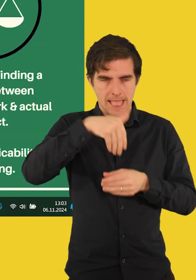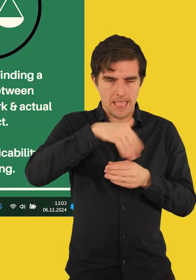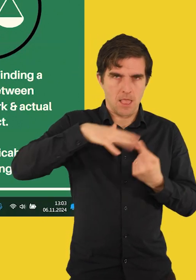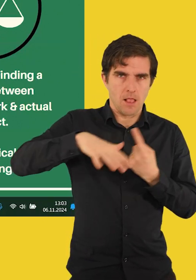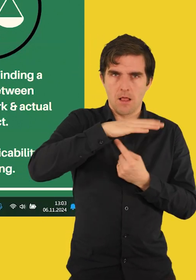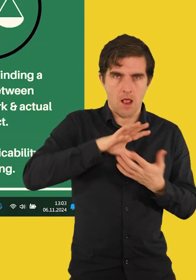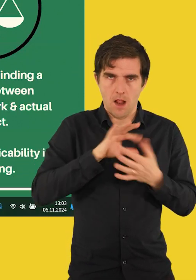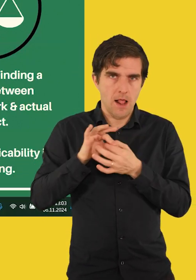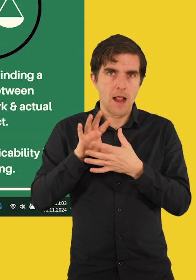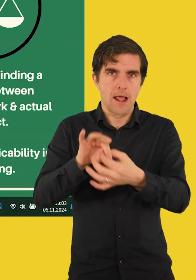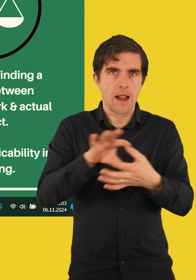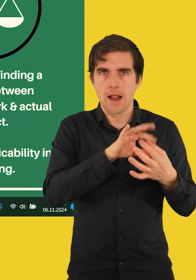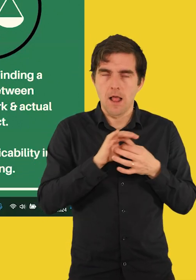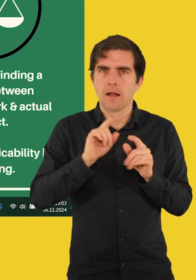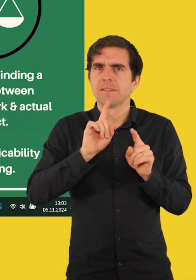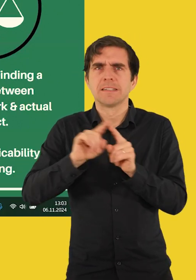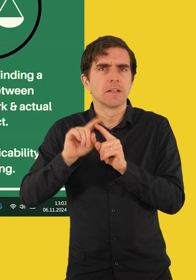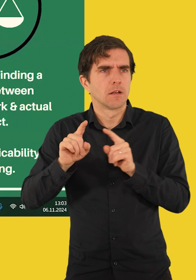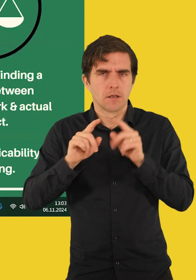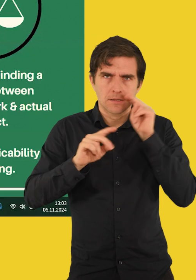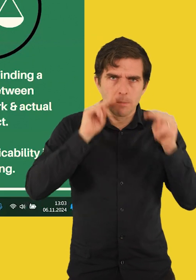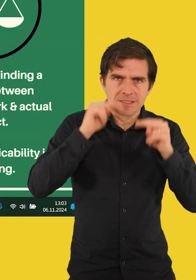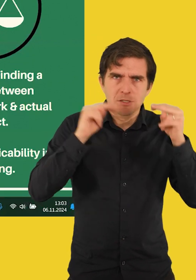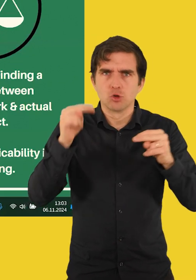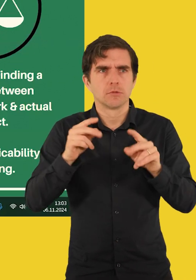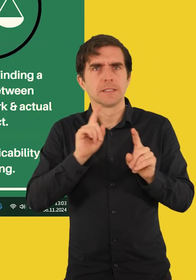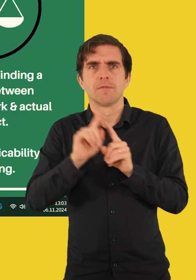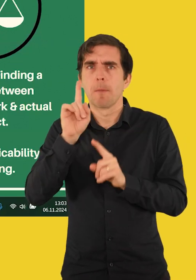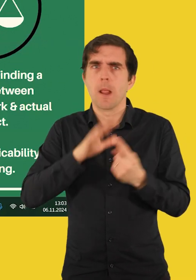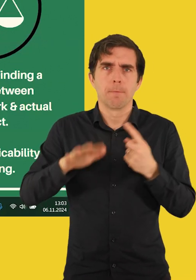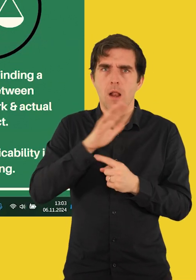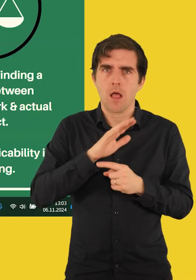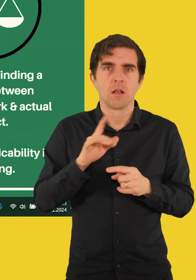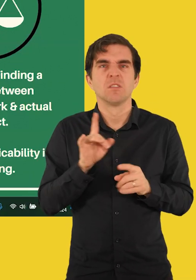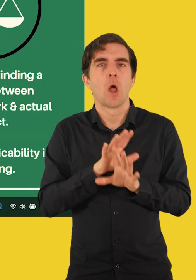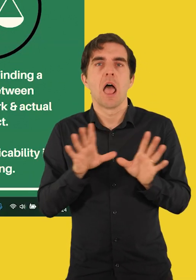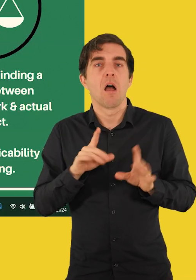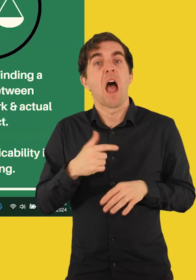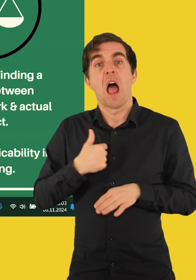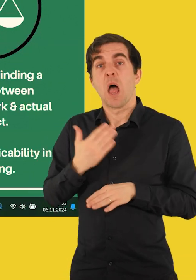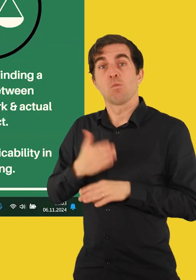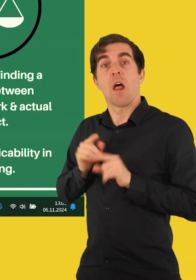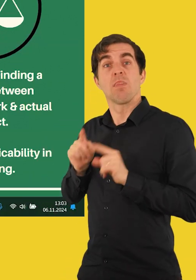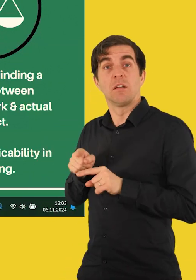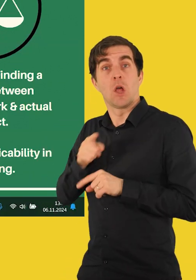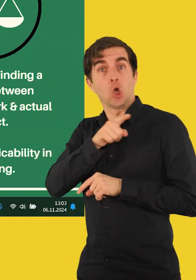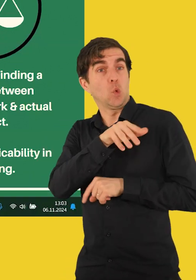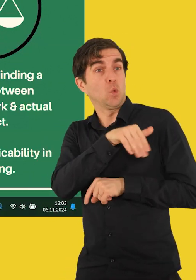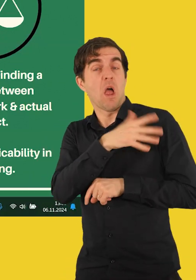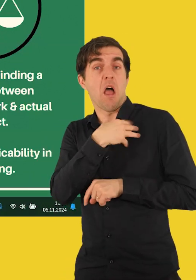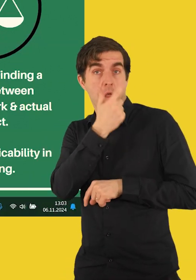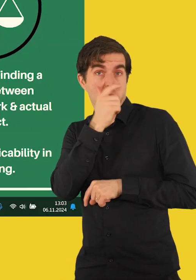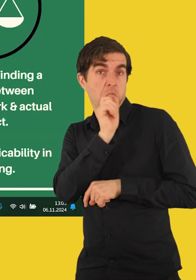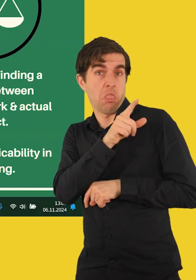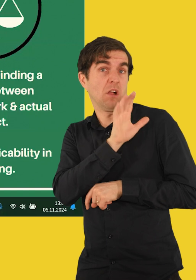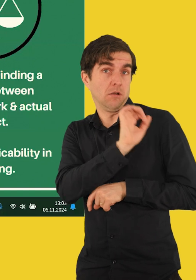and synergies between the different dimensions, and it brings the people together. It's not like I'm working on this field and what you